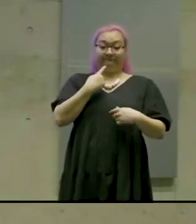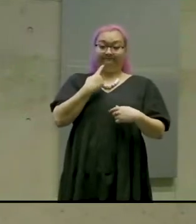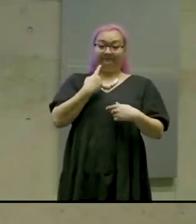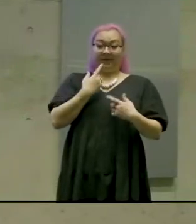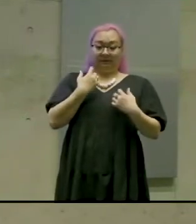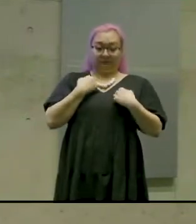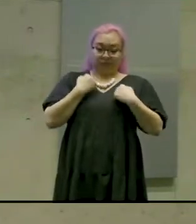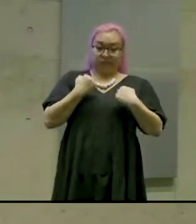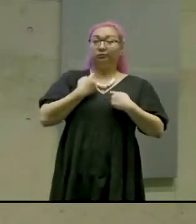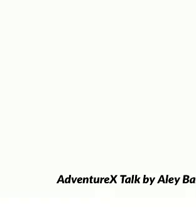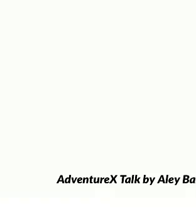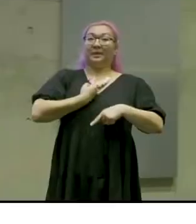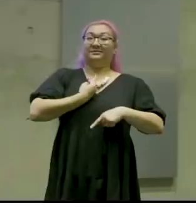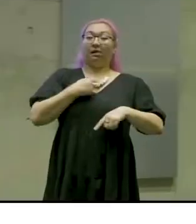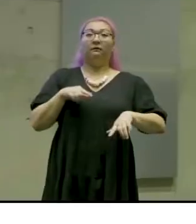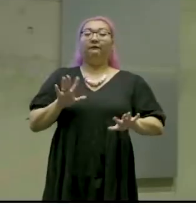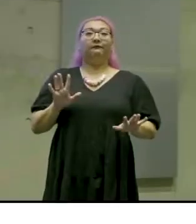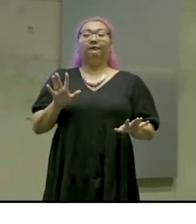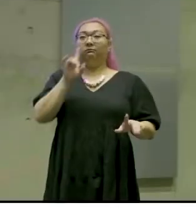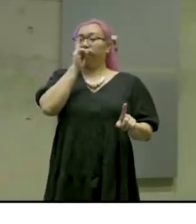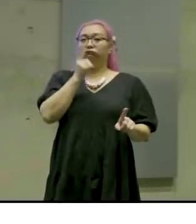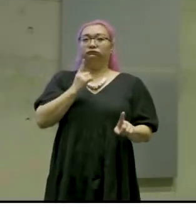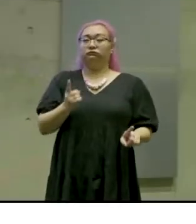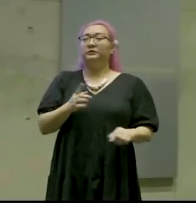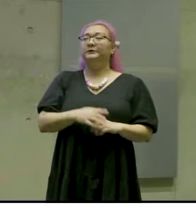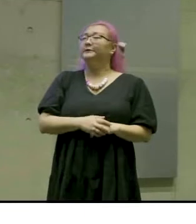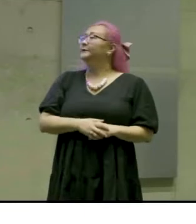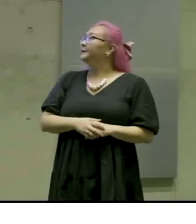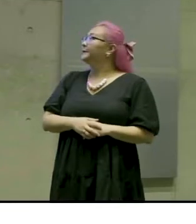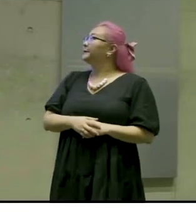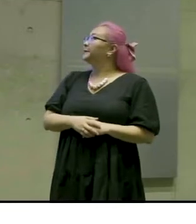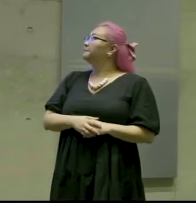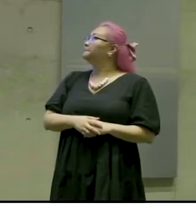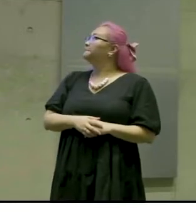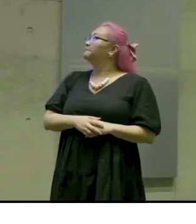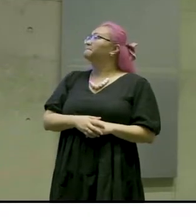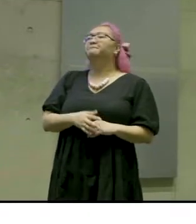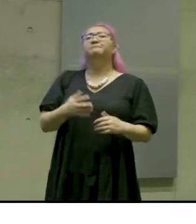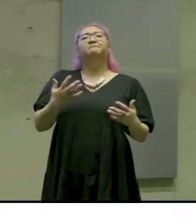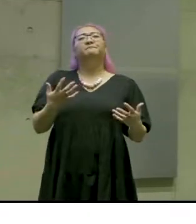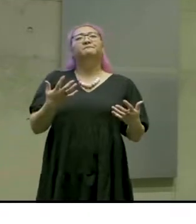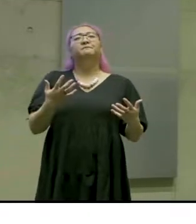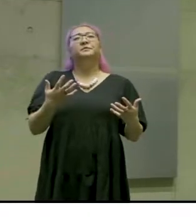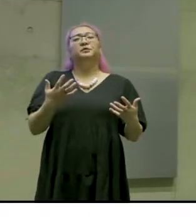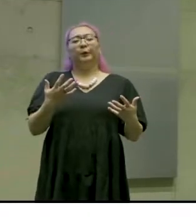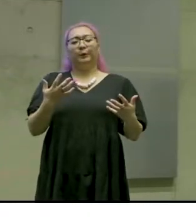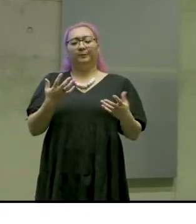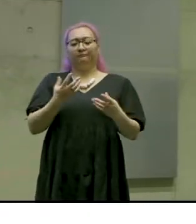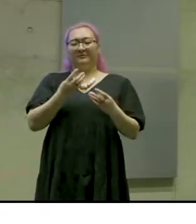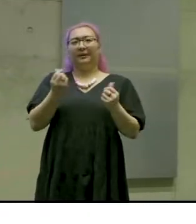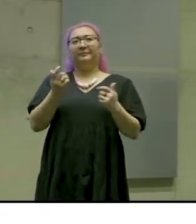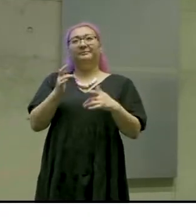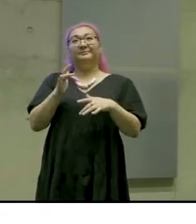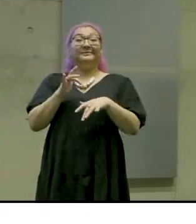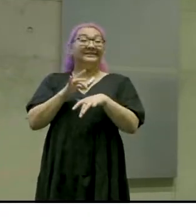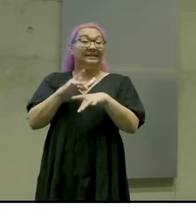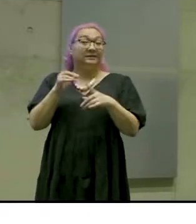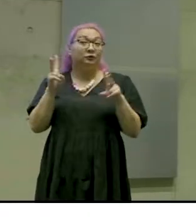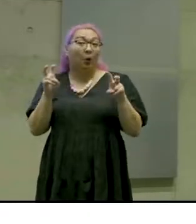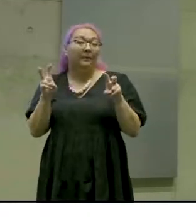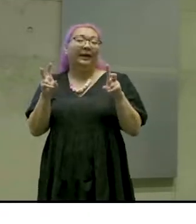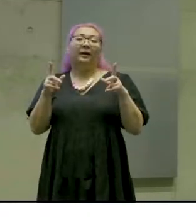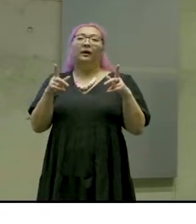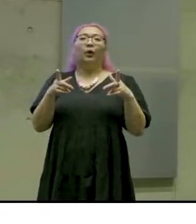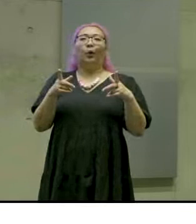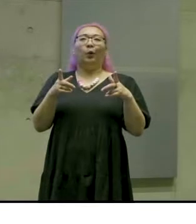I tend to believe that there is this illusion of loneliness, that it's harder to talk, especially with sensitive topics, and start conversation when